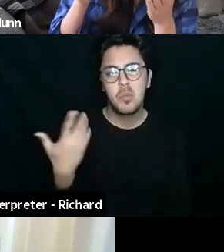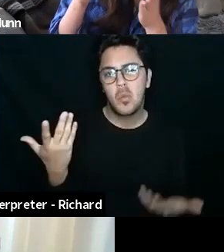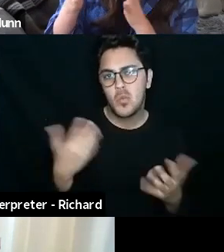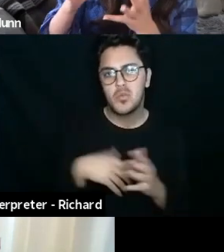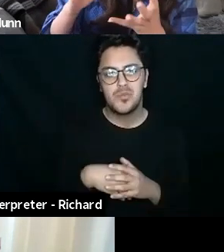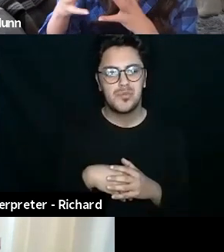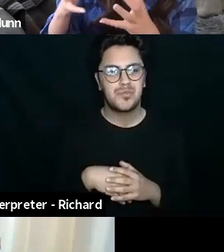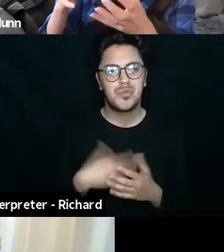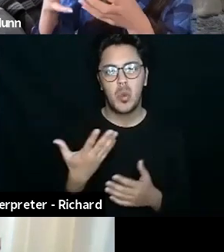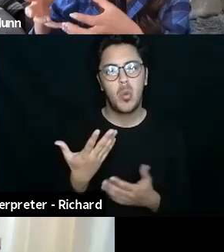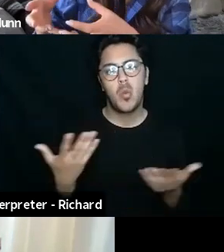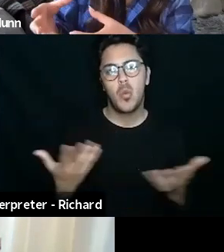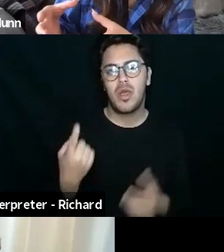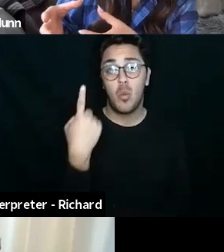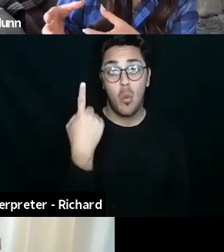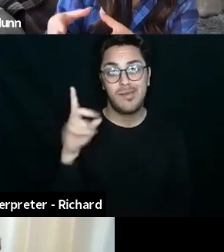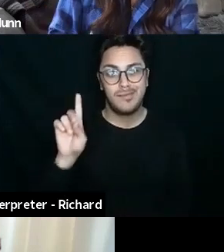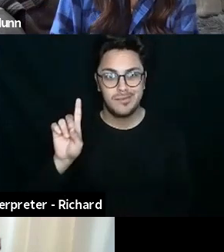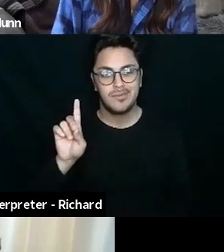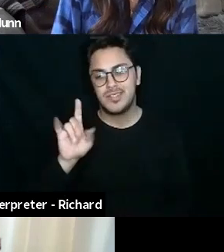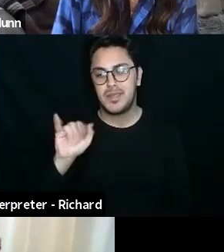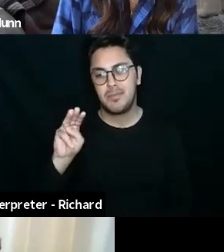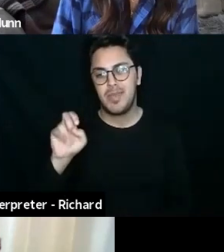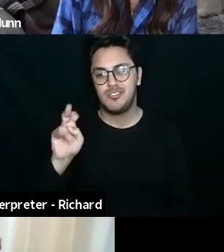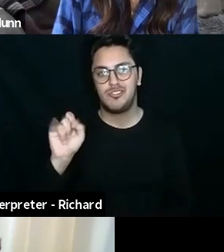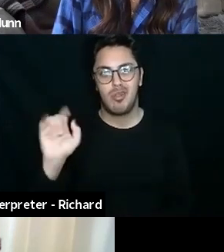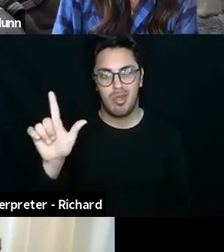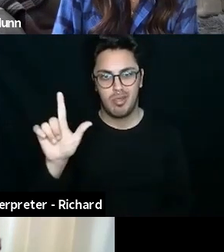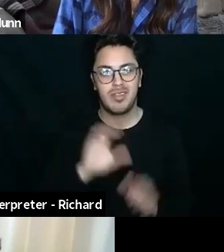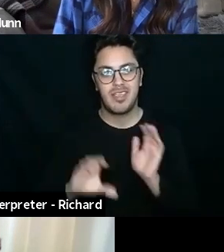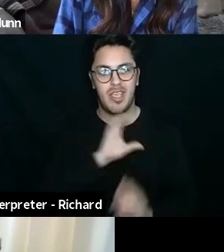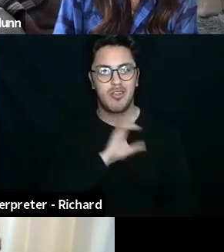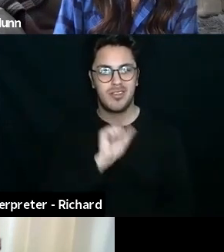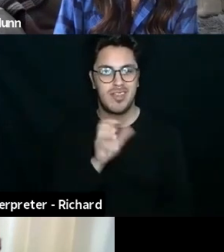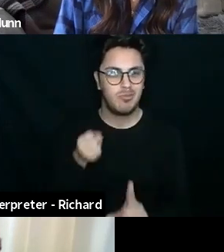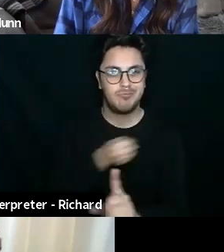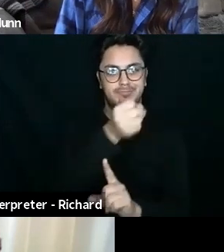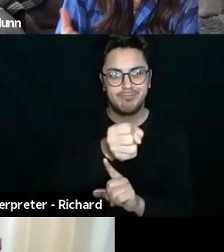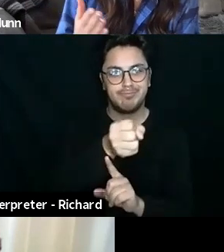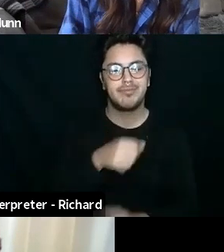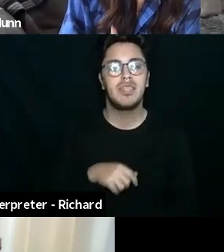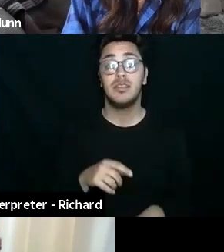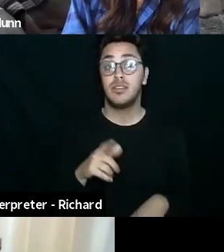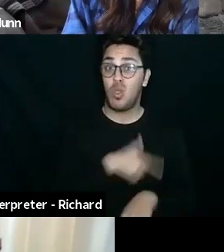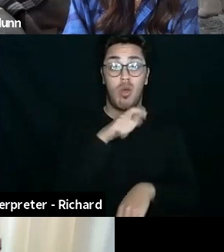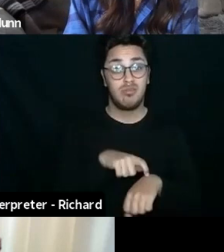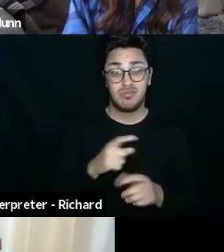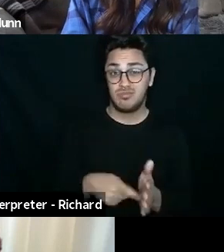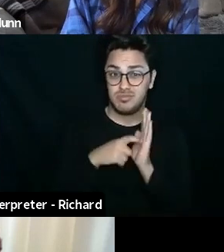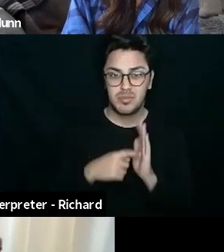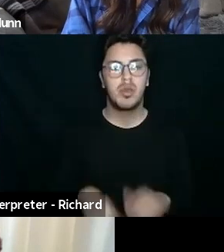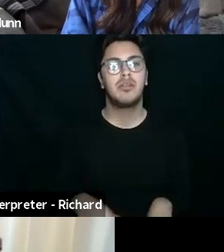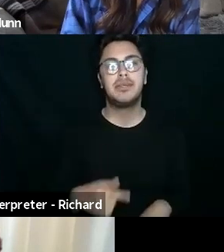what like one dimensional character can I cast you as? And so it took a long time in the beginning of me having to say no to things